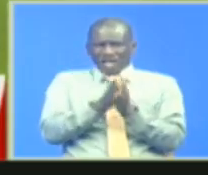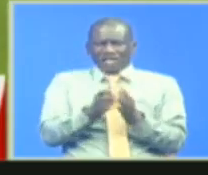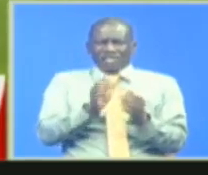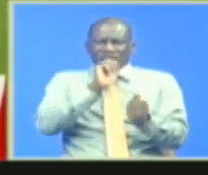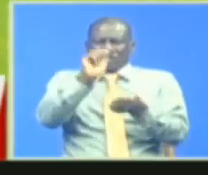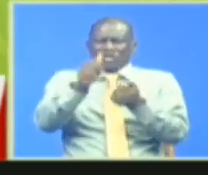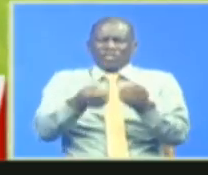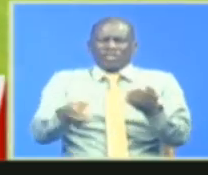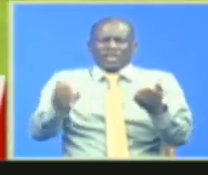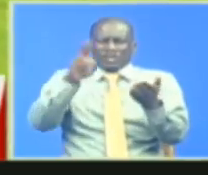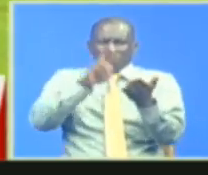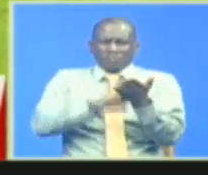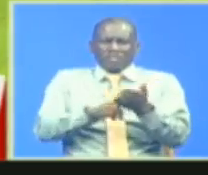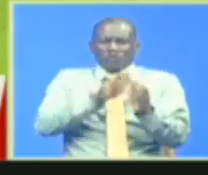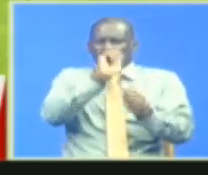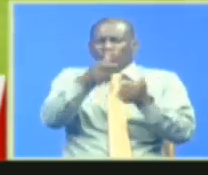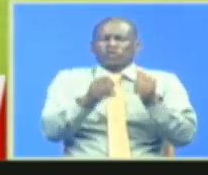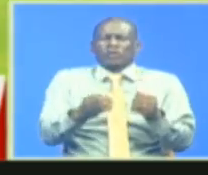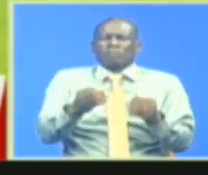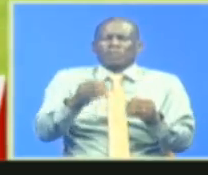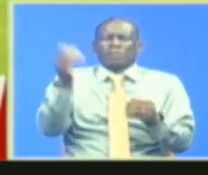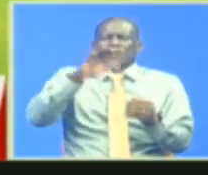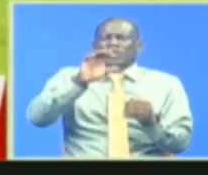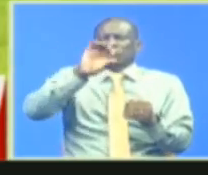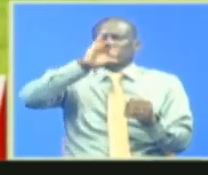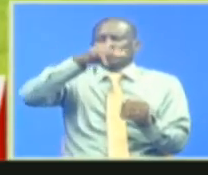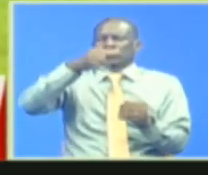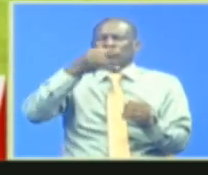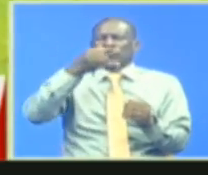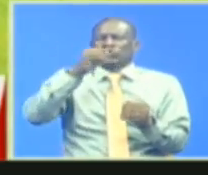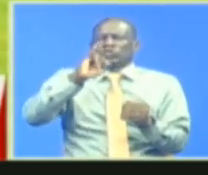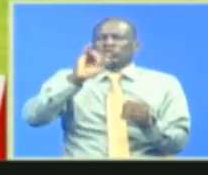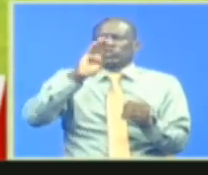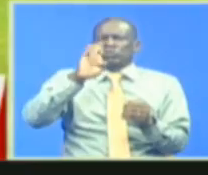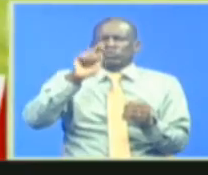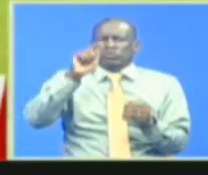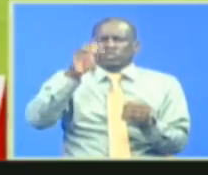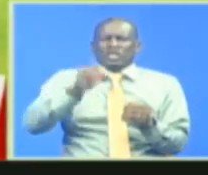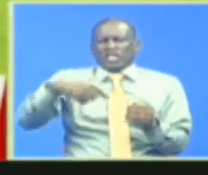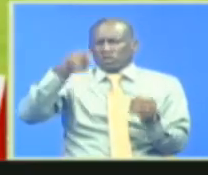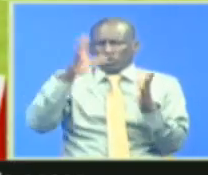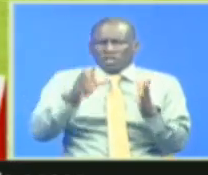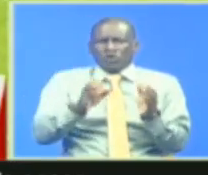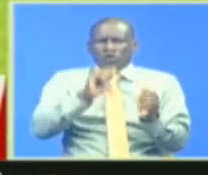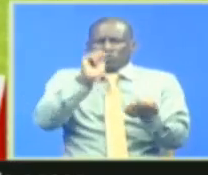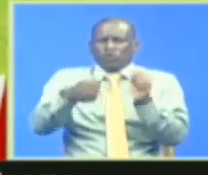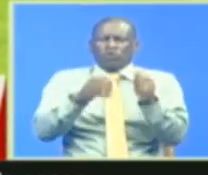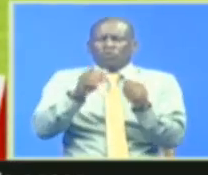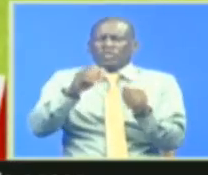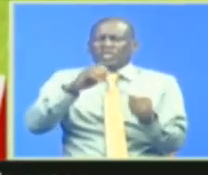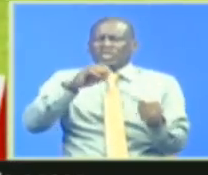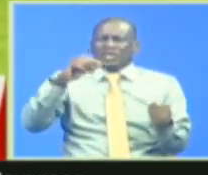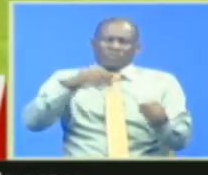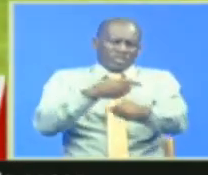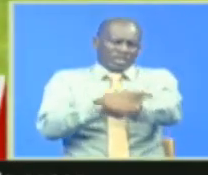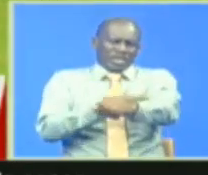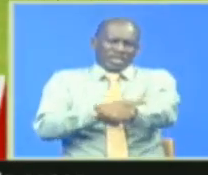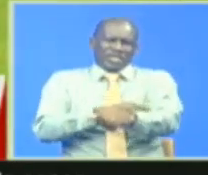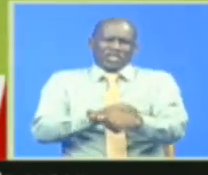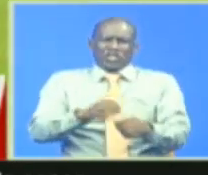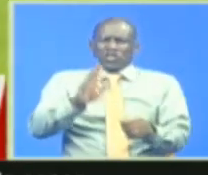in a week's time in Djibouti, with the winner taking on Ghanaian giants Asante Kotoko, who were handed a bye to the first round.